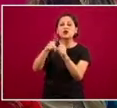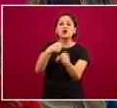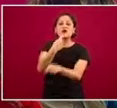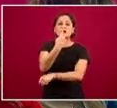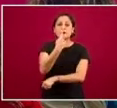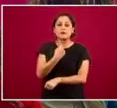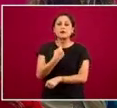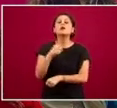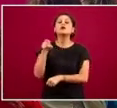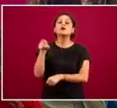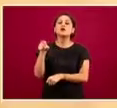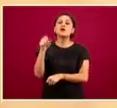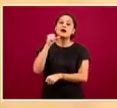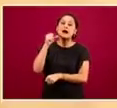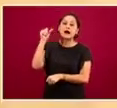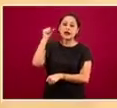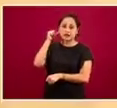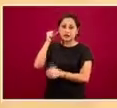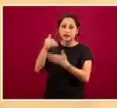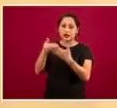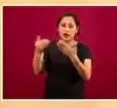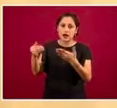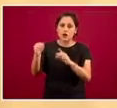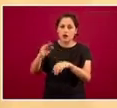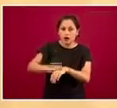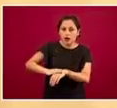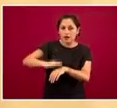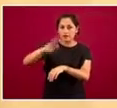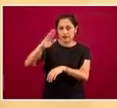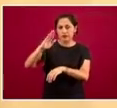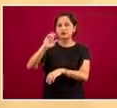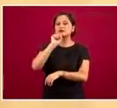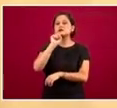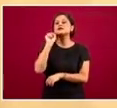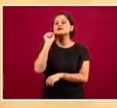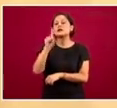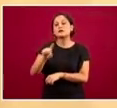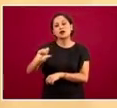can look at this chart, which has the epidemical